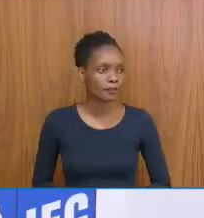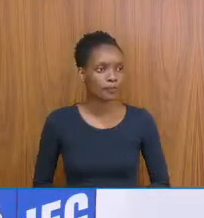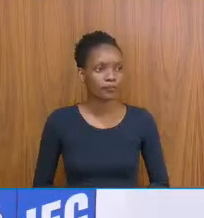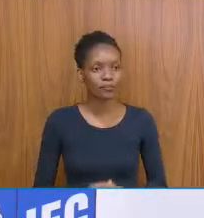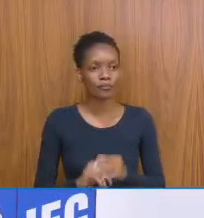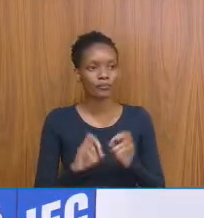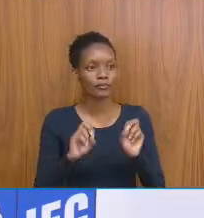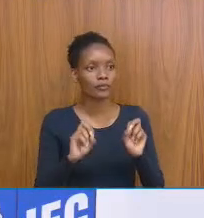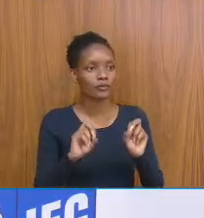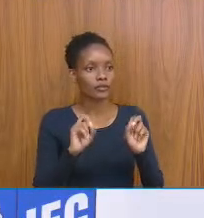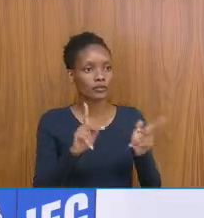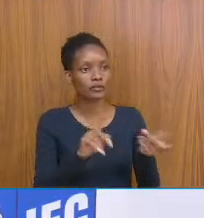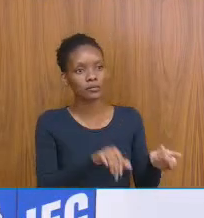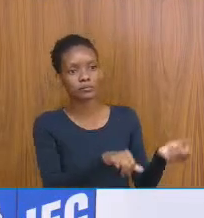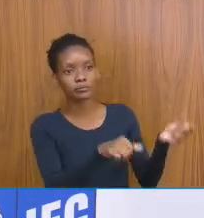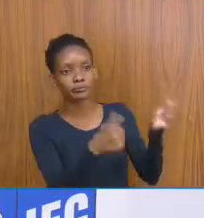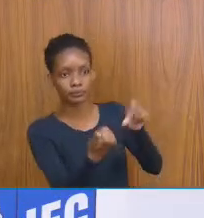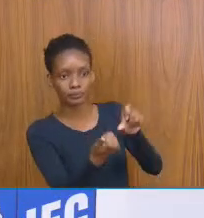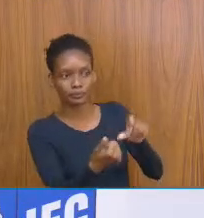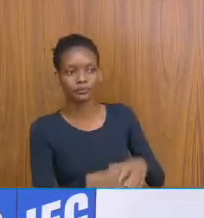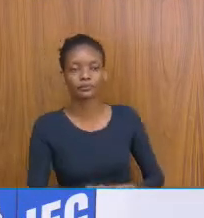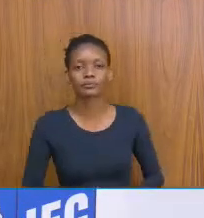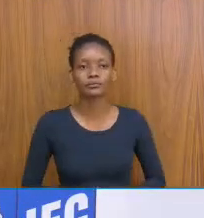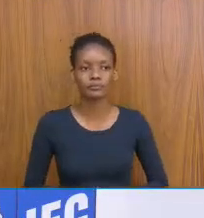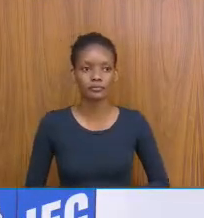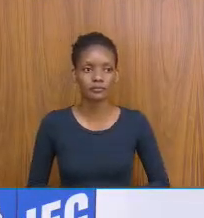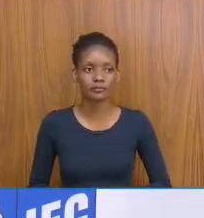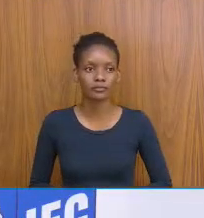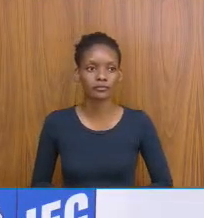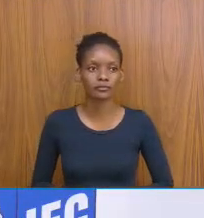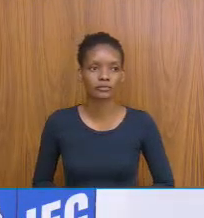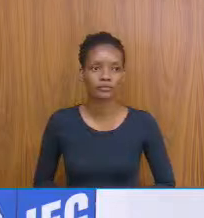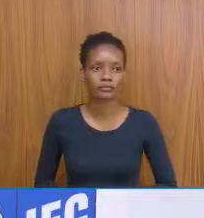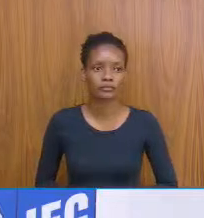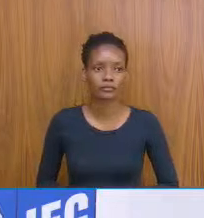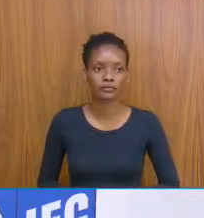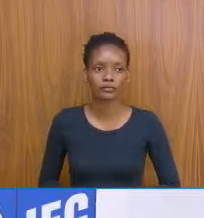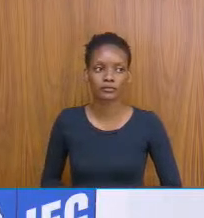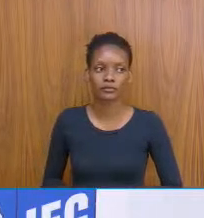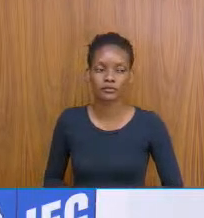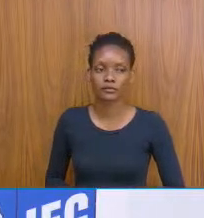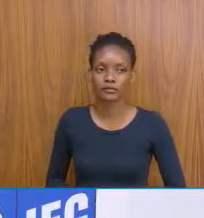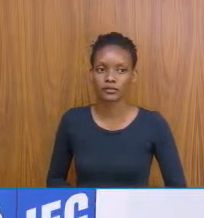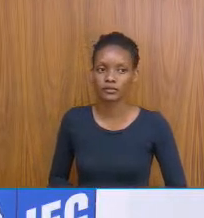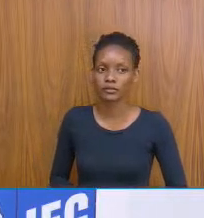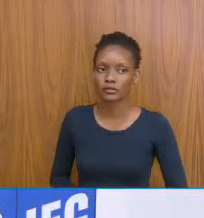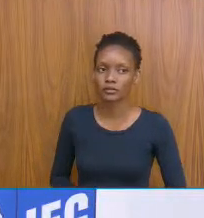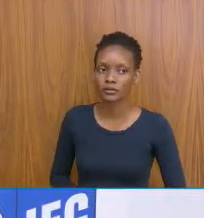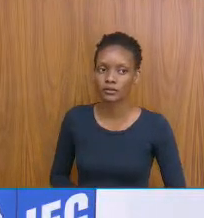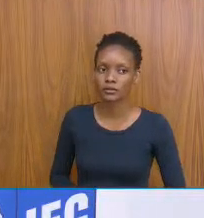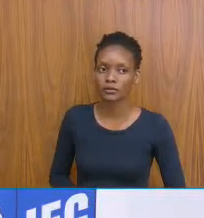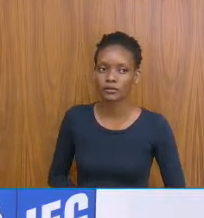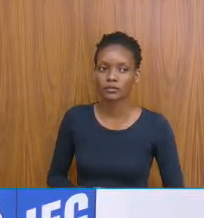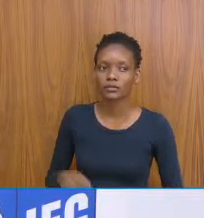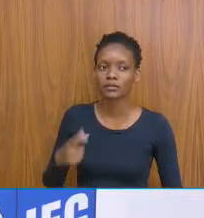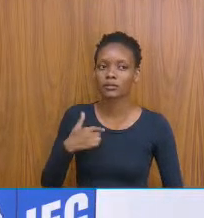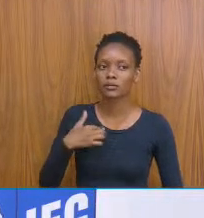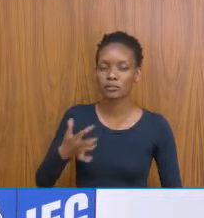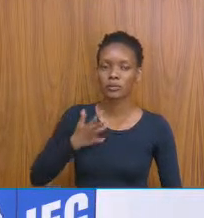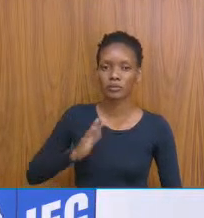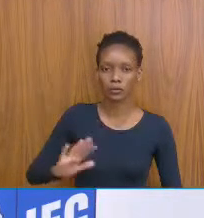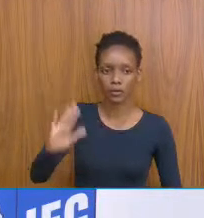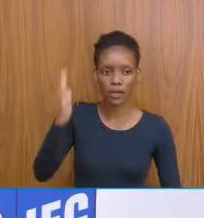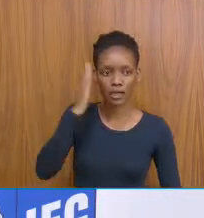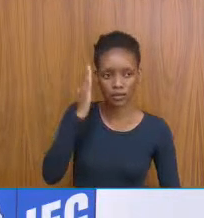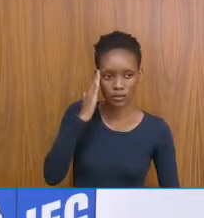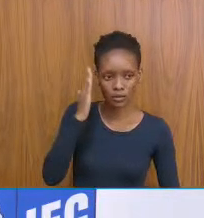Okay, thank you, Peter. May I take the lady? Thank you so much. Antoinette Slabbert from Rapport newspaper. I just want to find out this